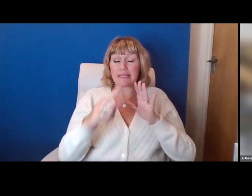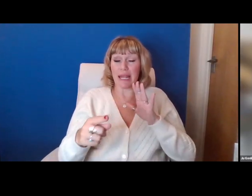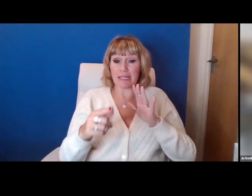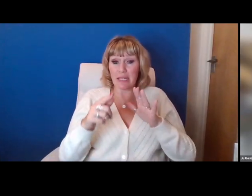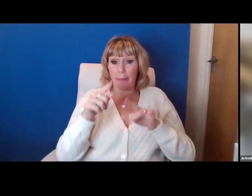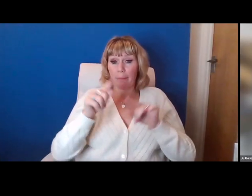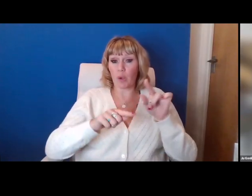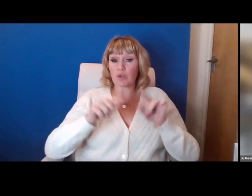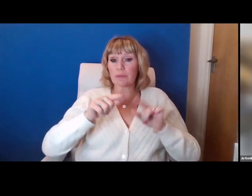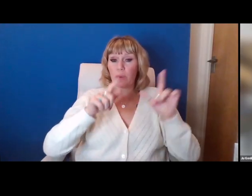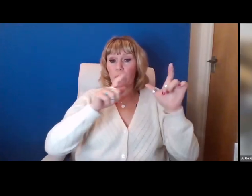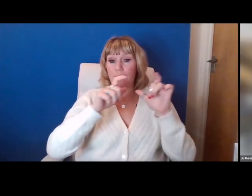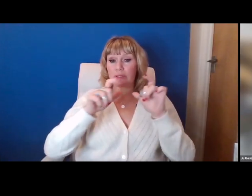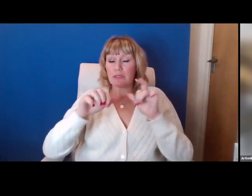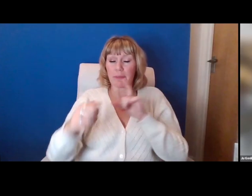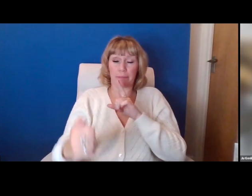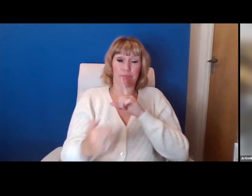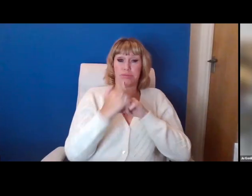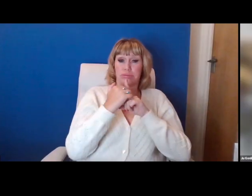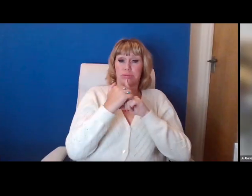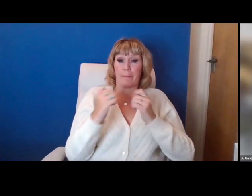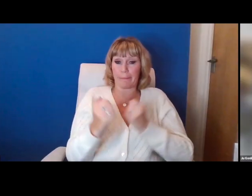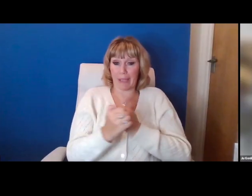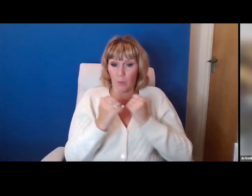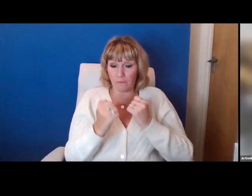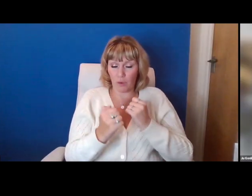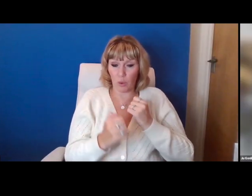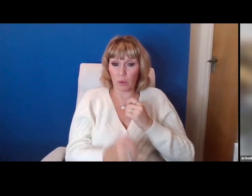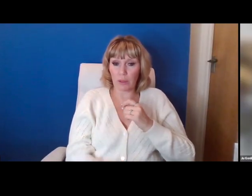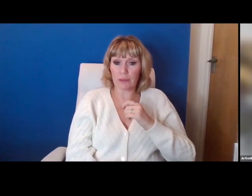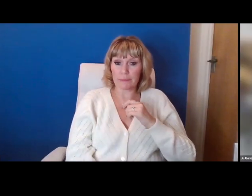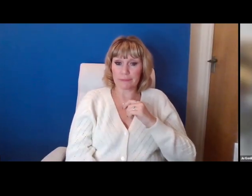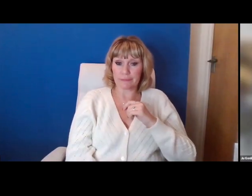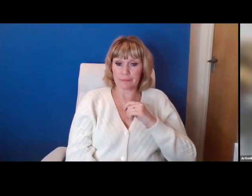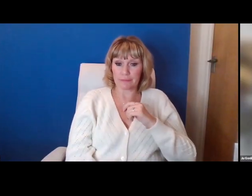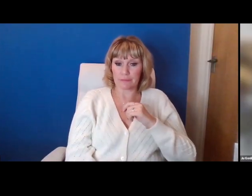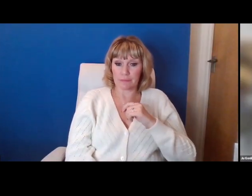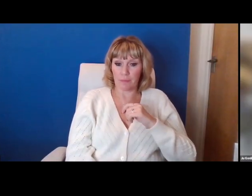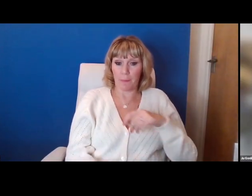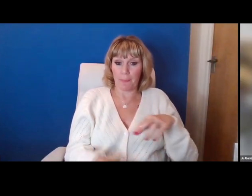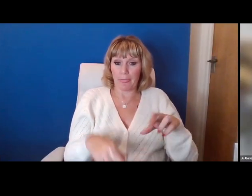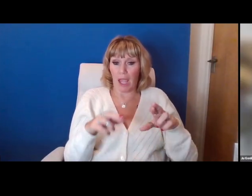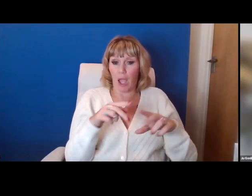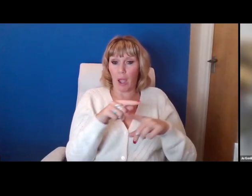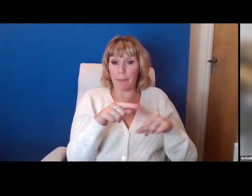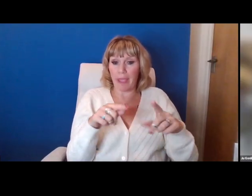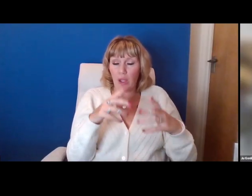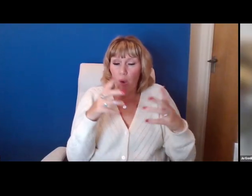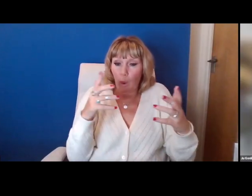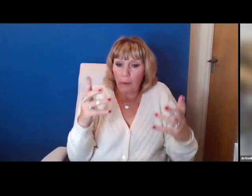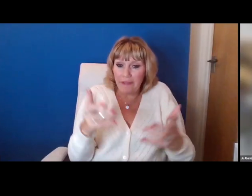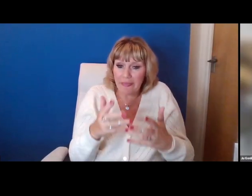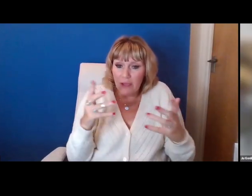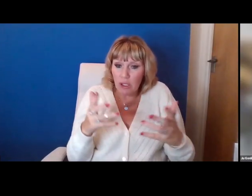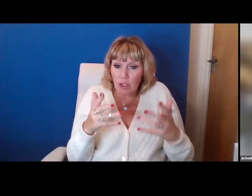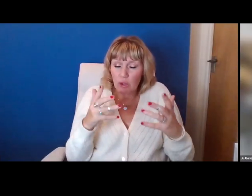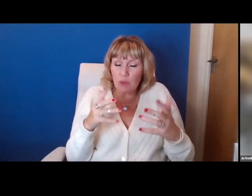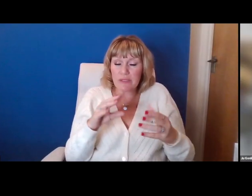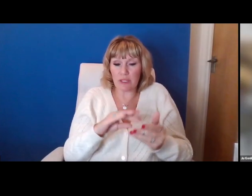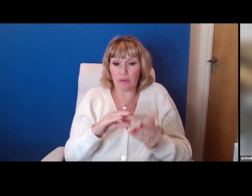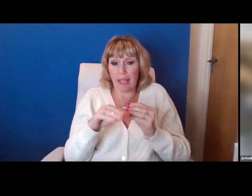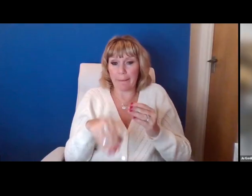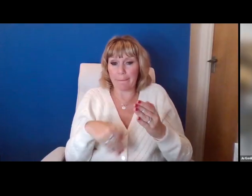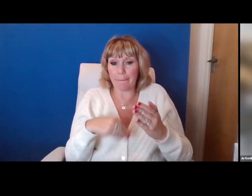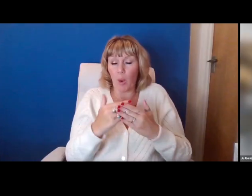that everybody has got is enthused to produce more self-portraits.